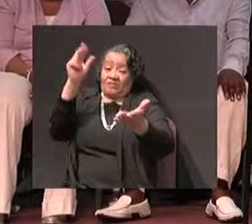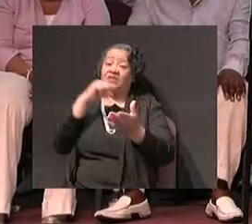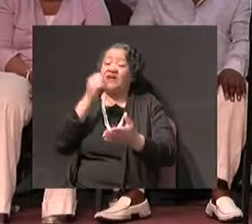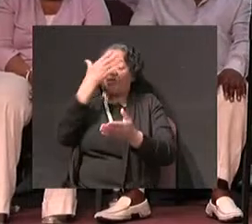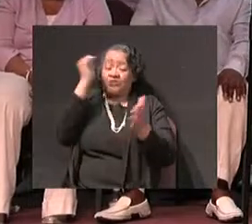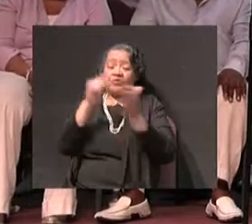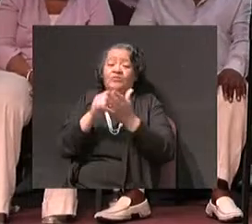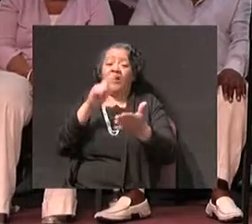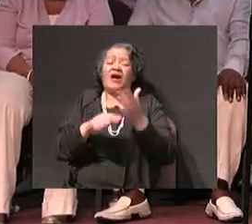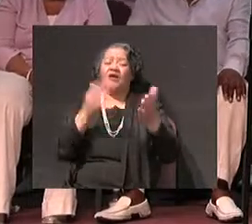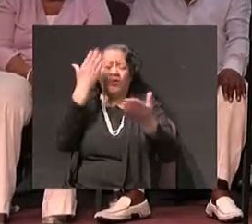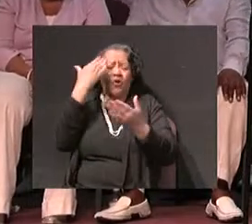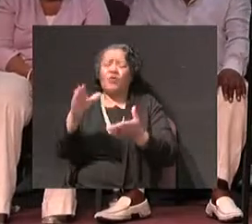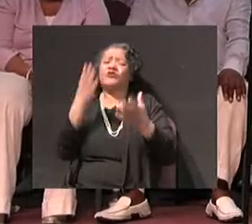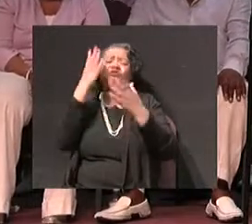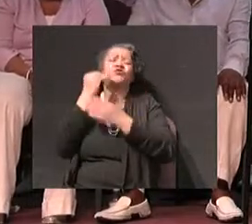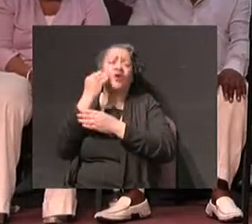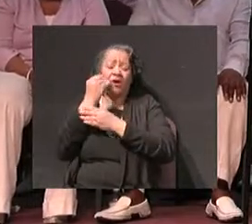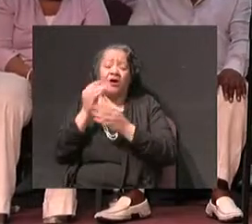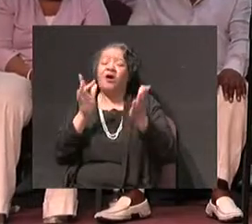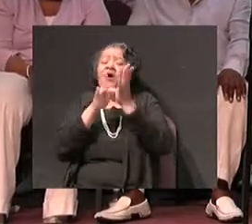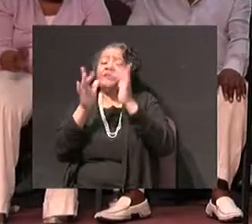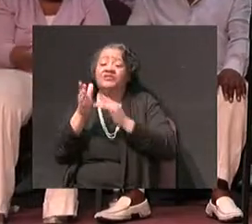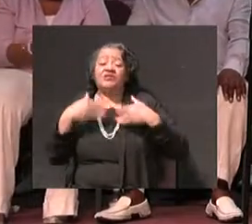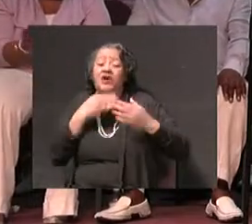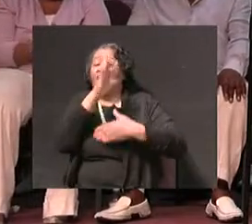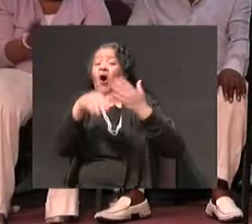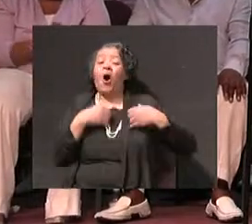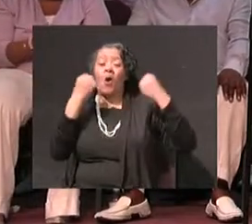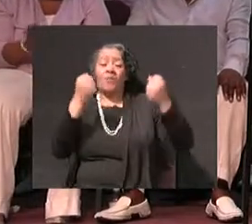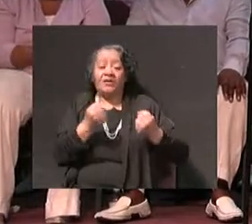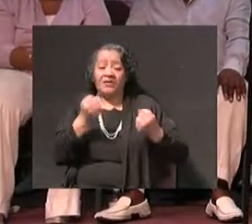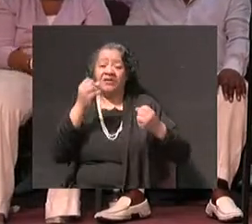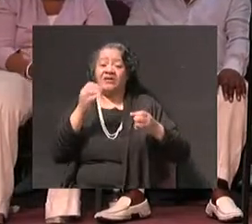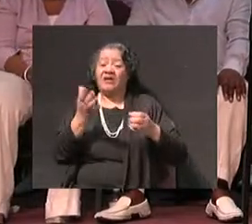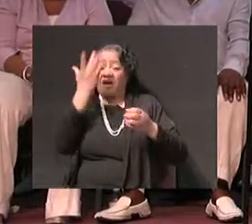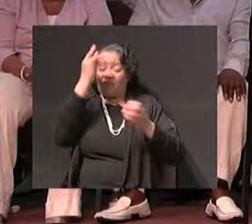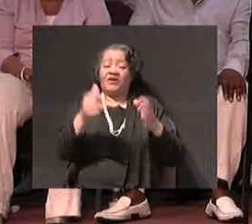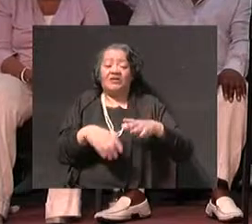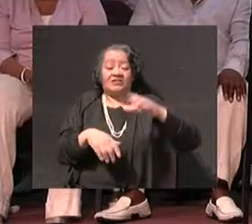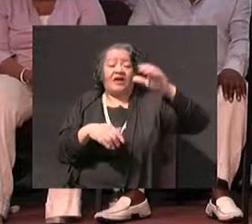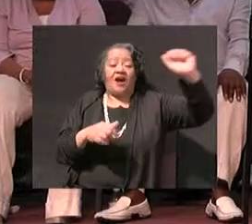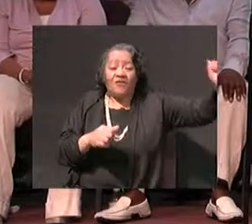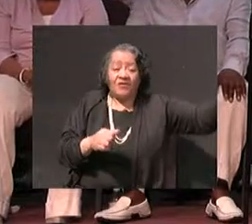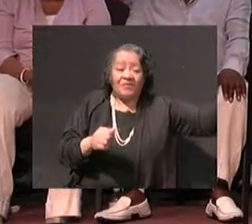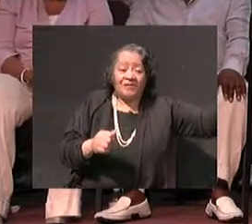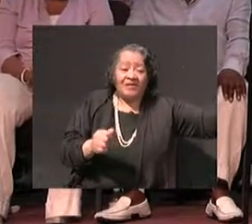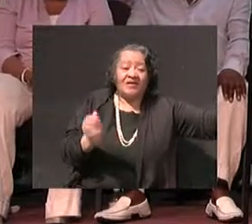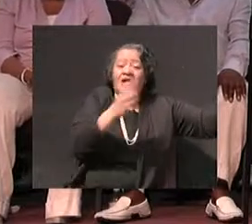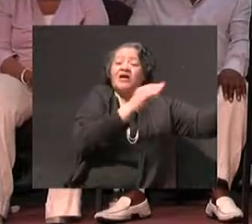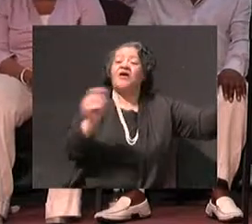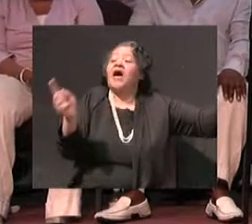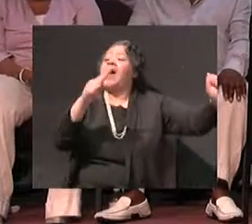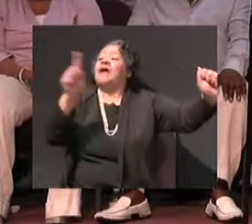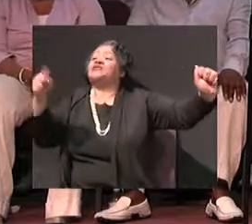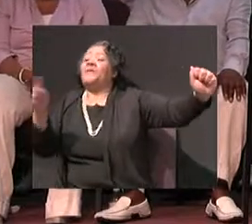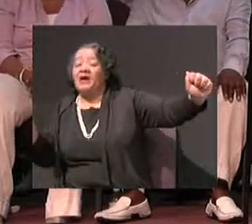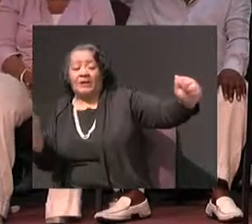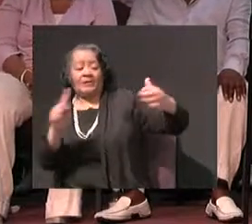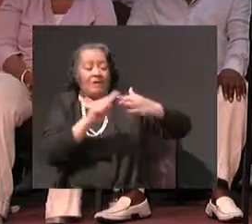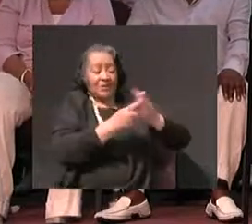I don't care what you're going through, he's got all power because he's the Alpha and he's the